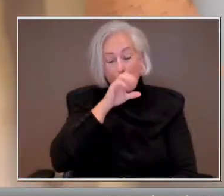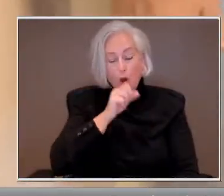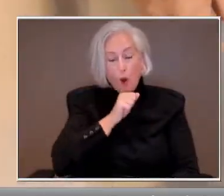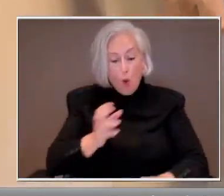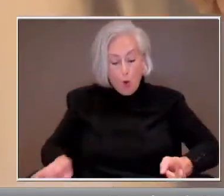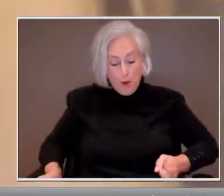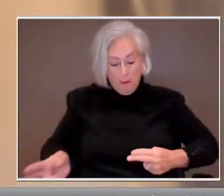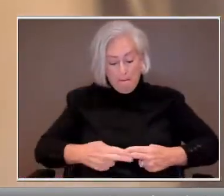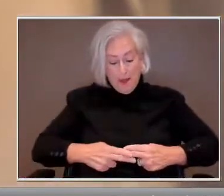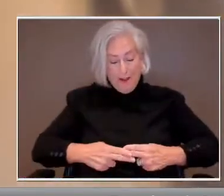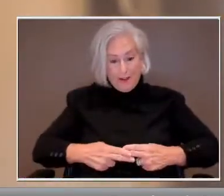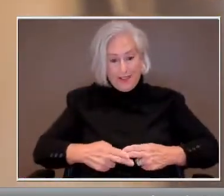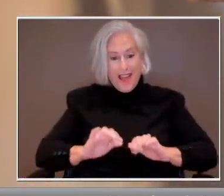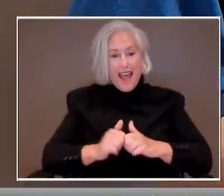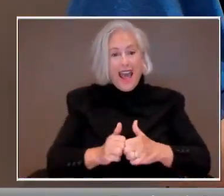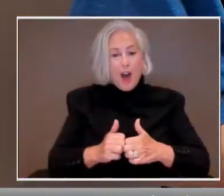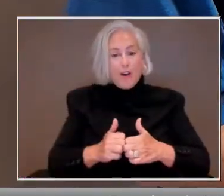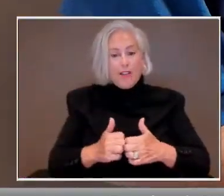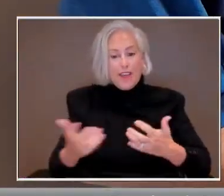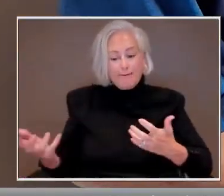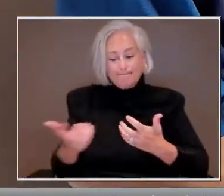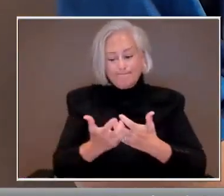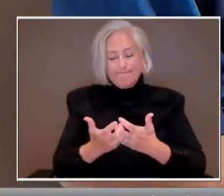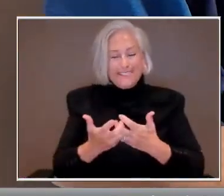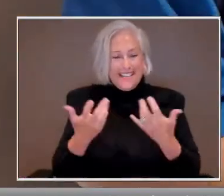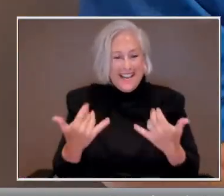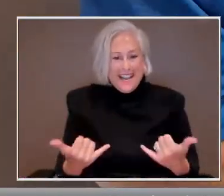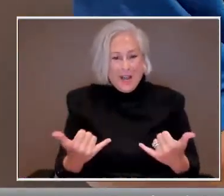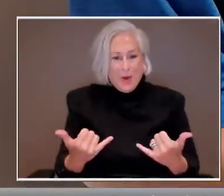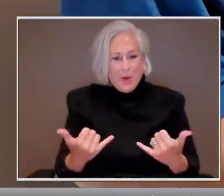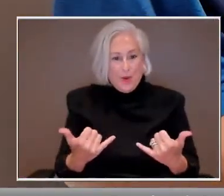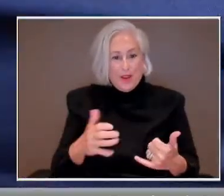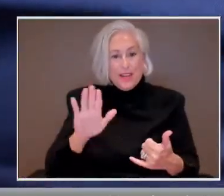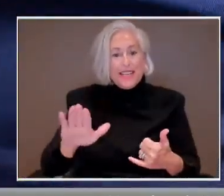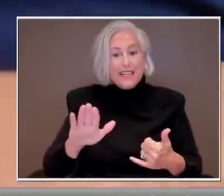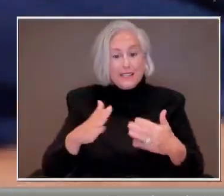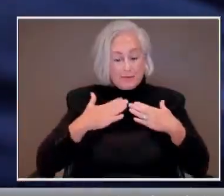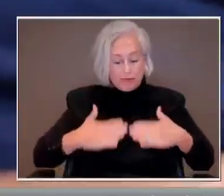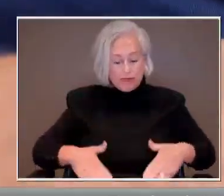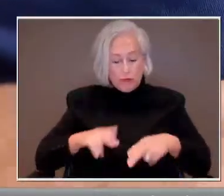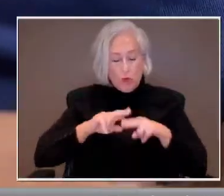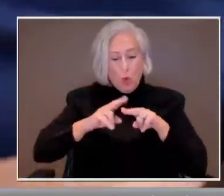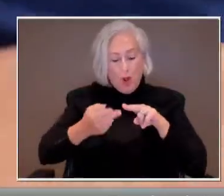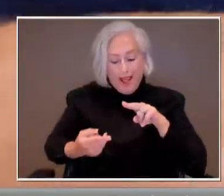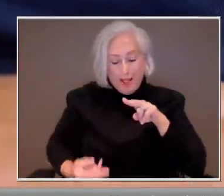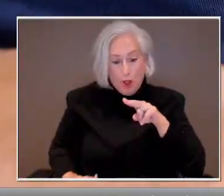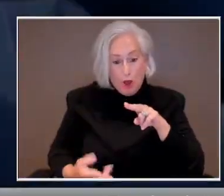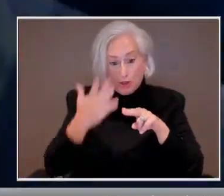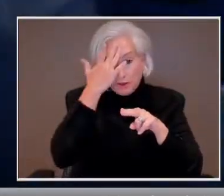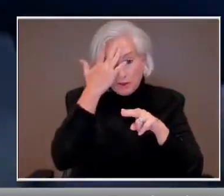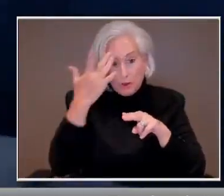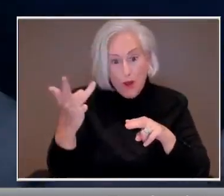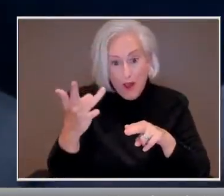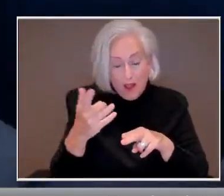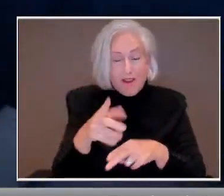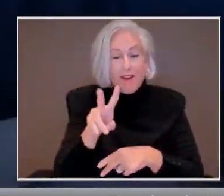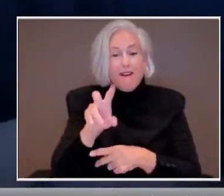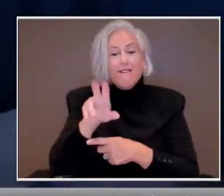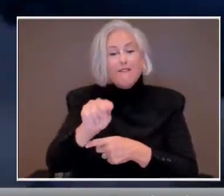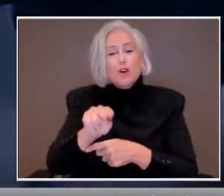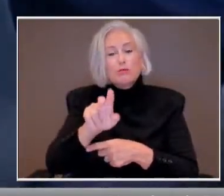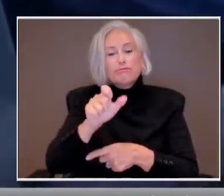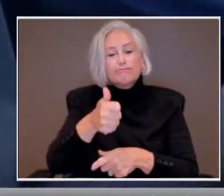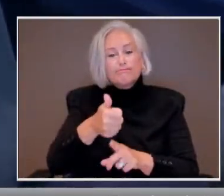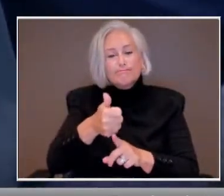more holes. I need to poke more holes. They attribute his weight loss to Vern joining the CARE Collaborative in 2020. He'd already had